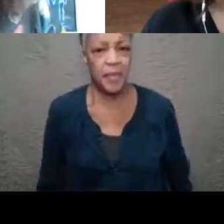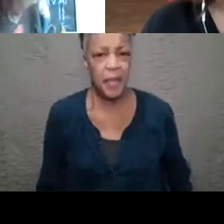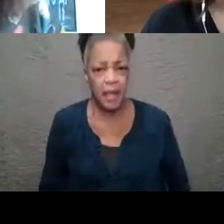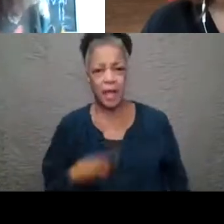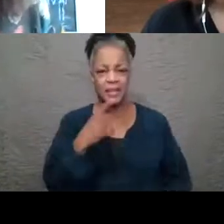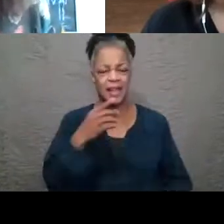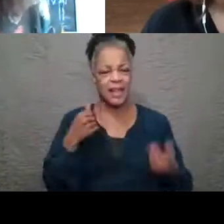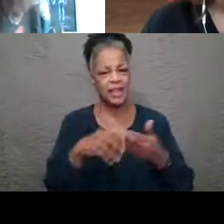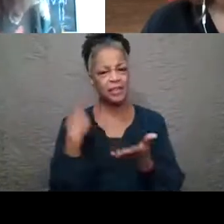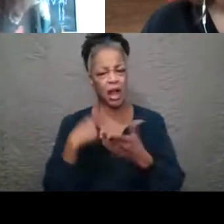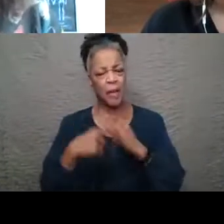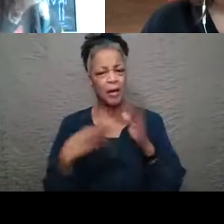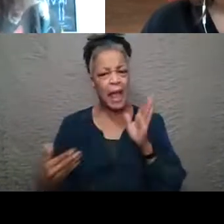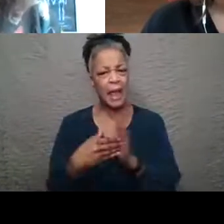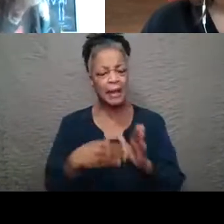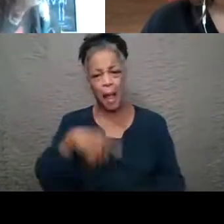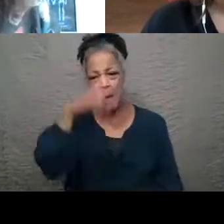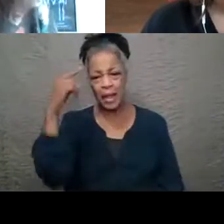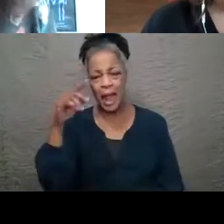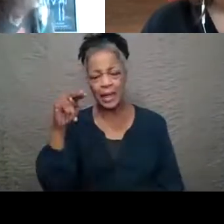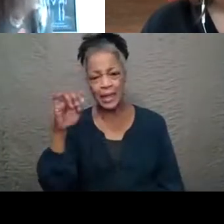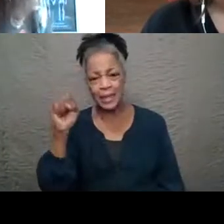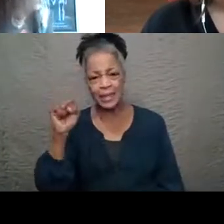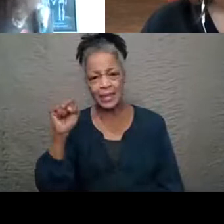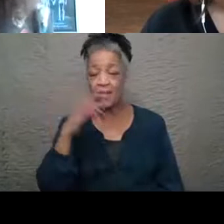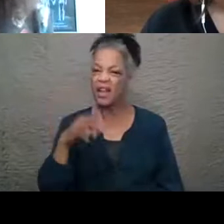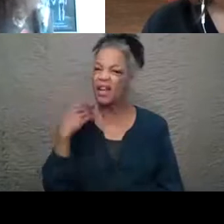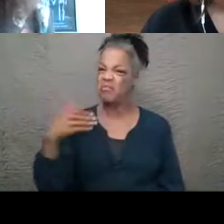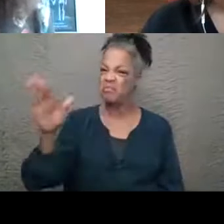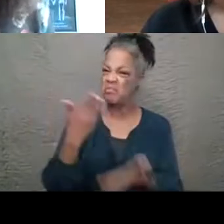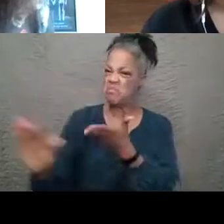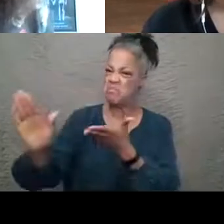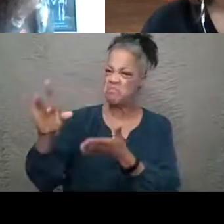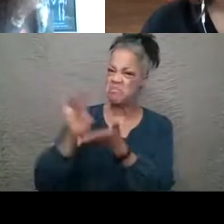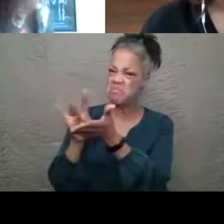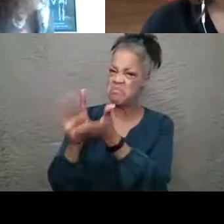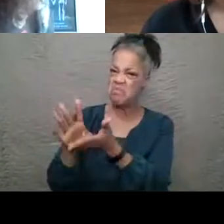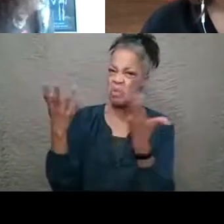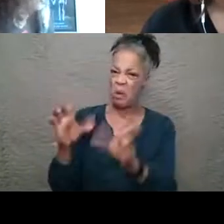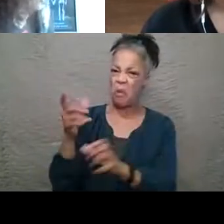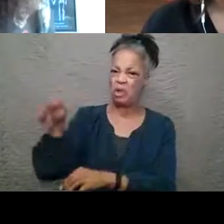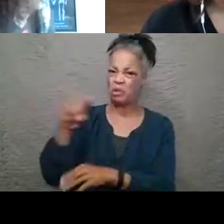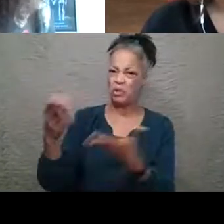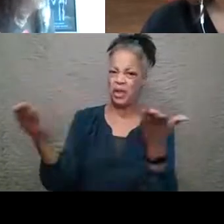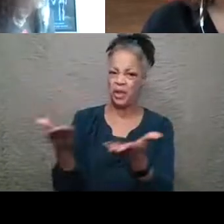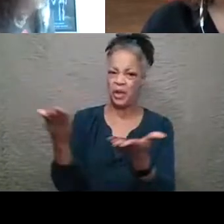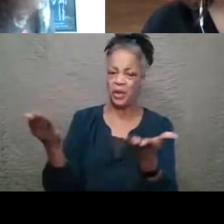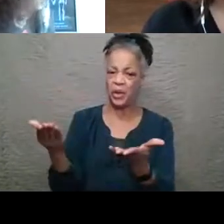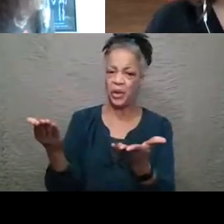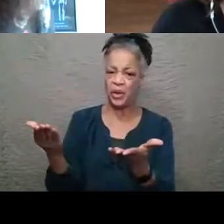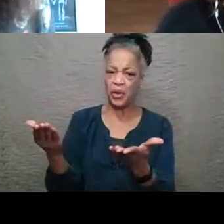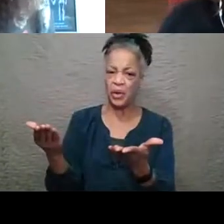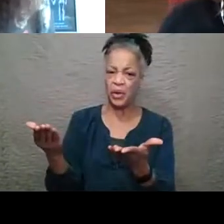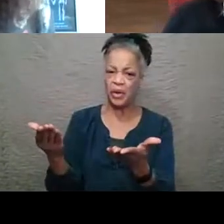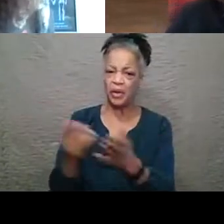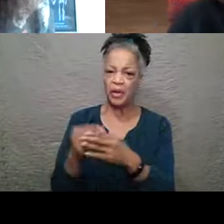talk about the anti-Blackness in this space. And they're like, get out. We don't want you here. You're